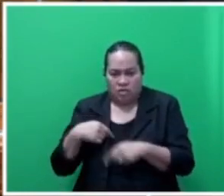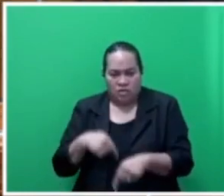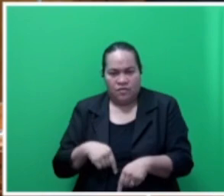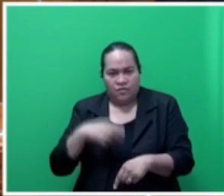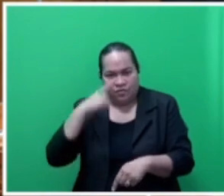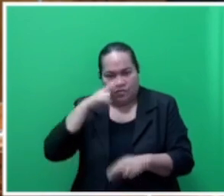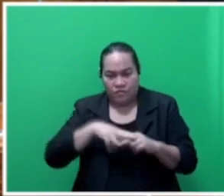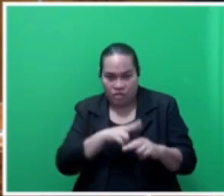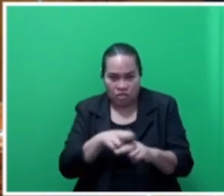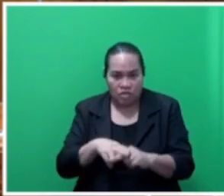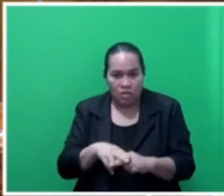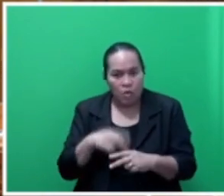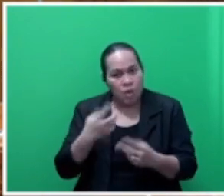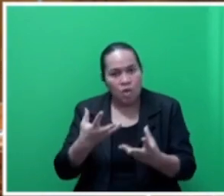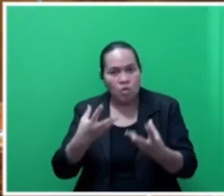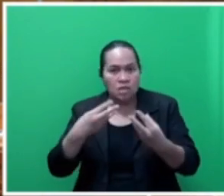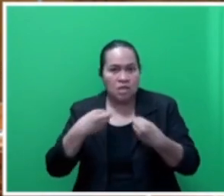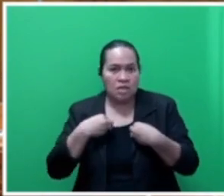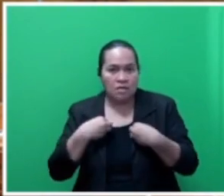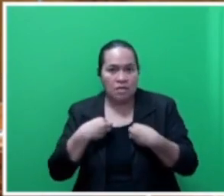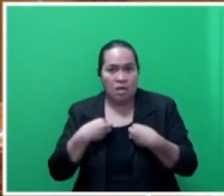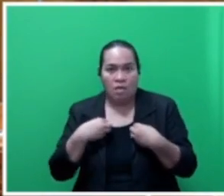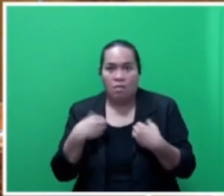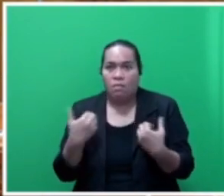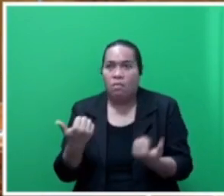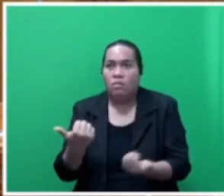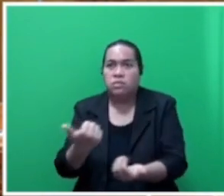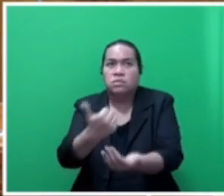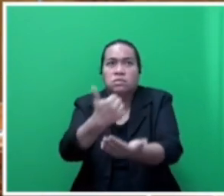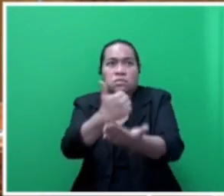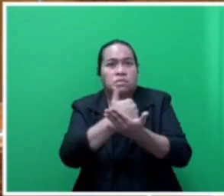country of ours, that we have received such assistance.